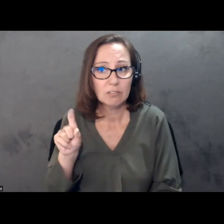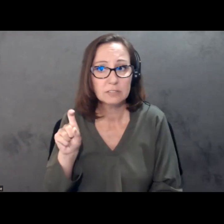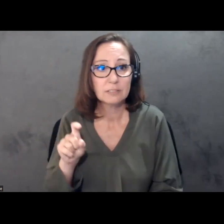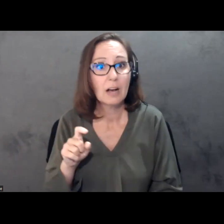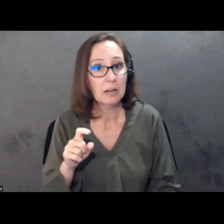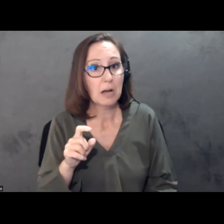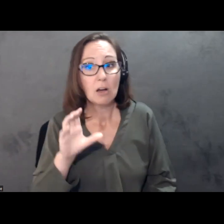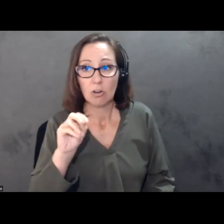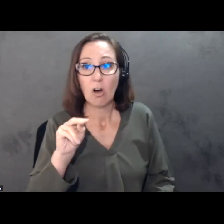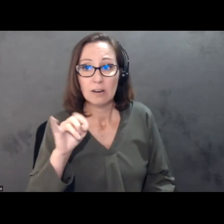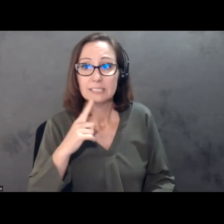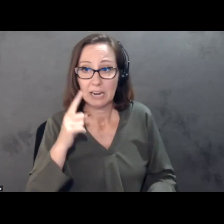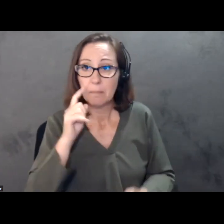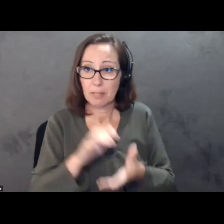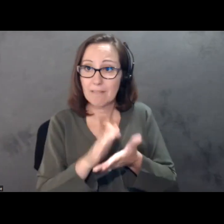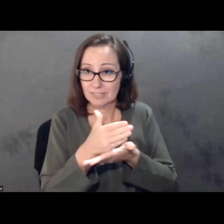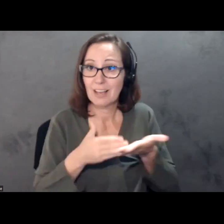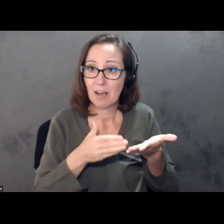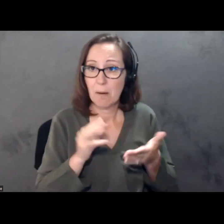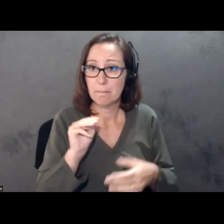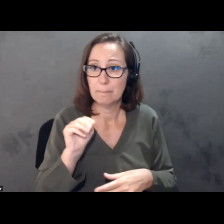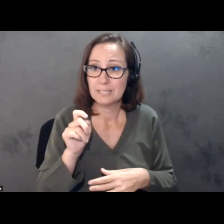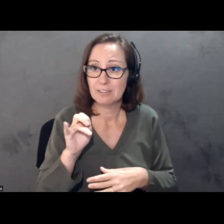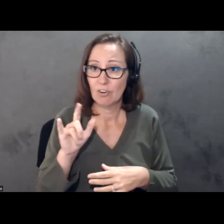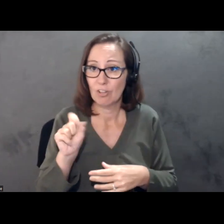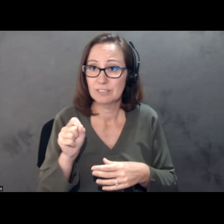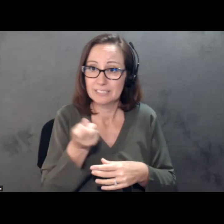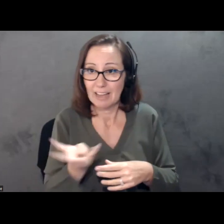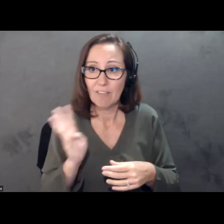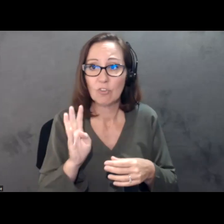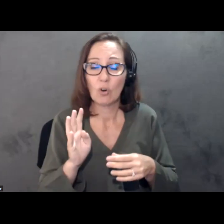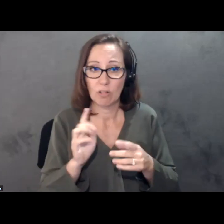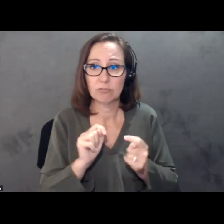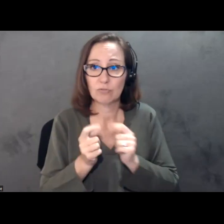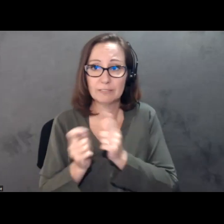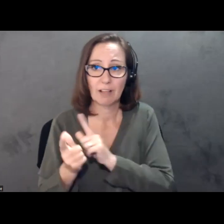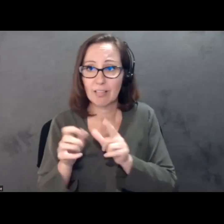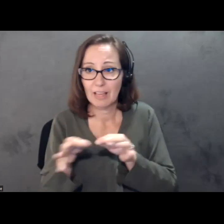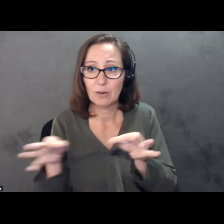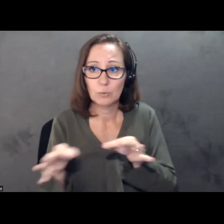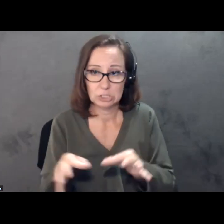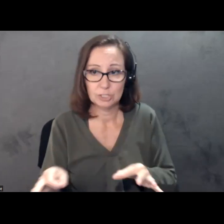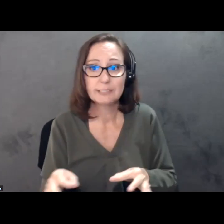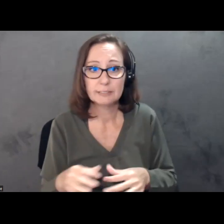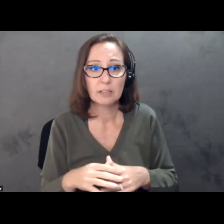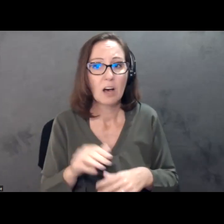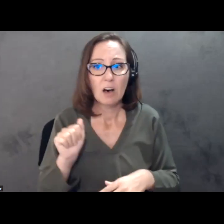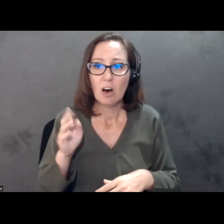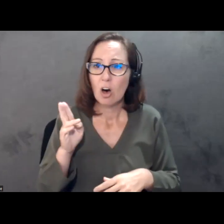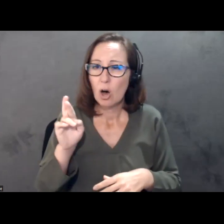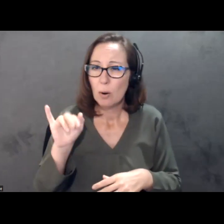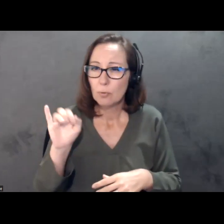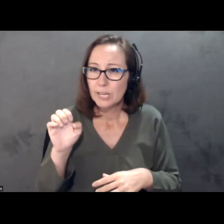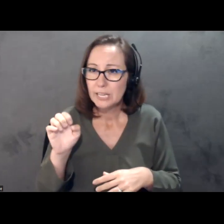I believe some of the outreach materials do have multiple languages translated. And Aubrey, are you